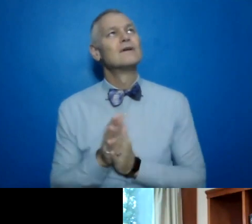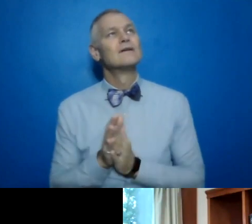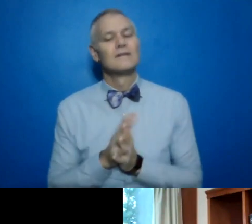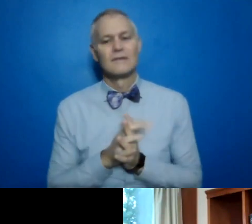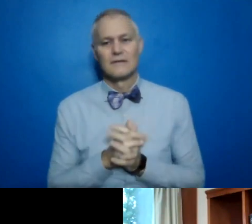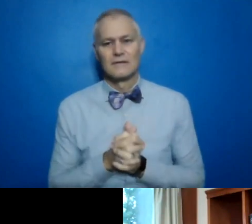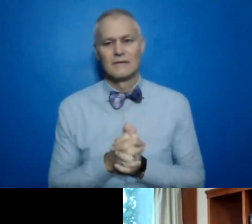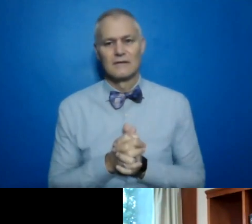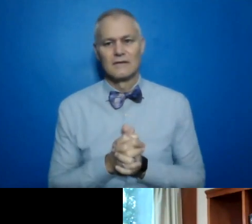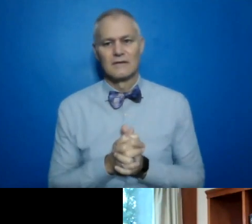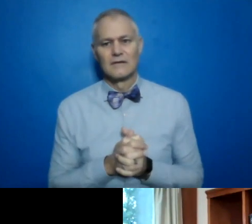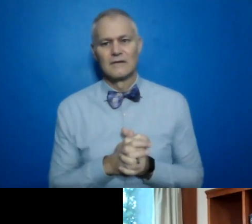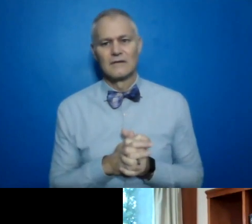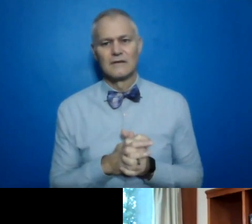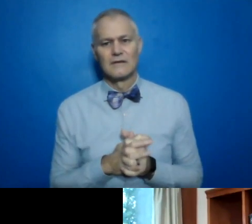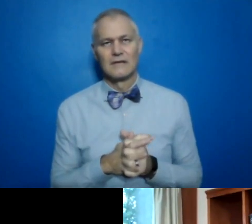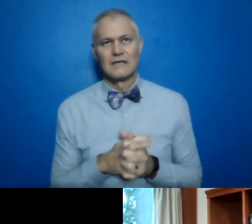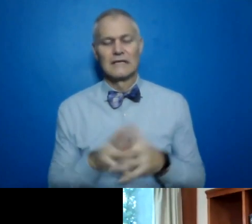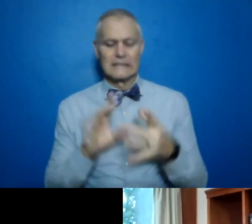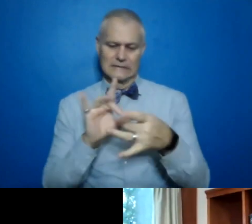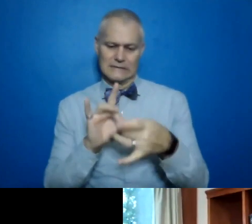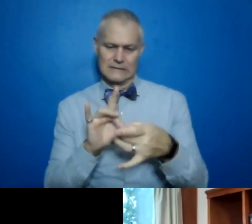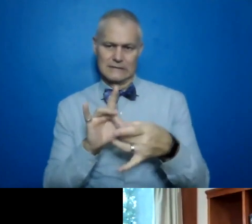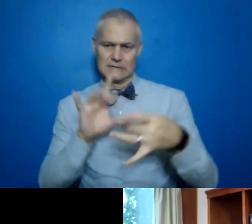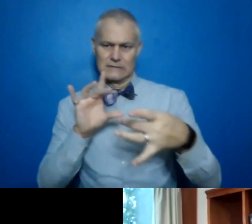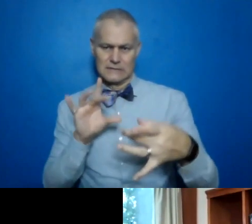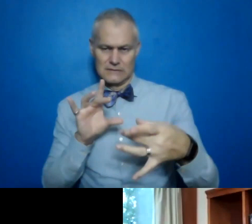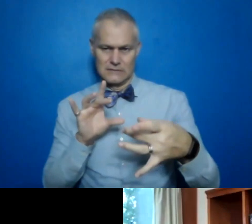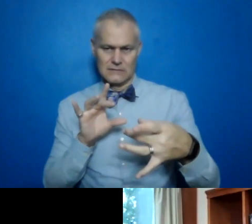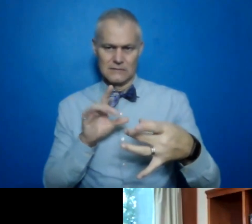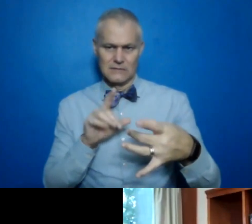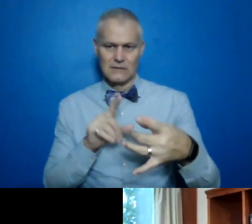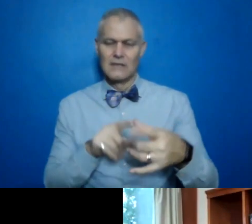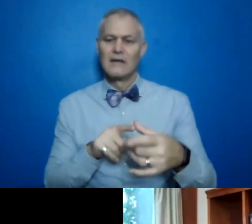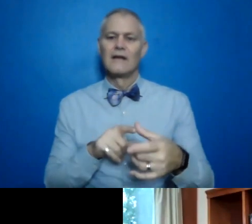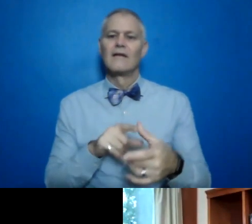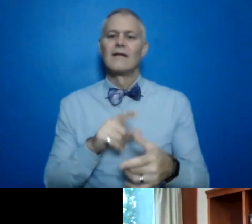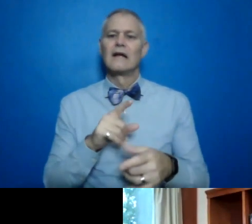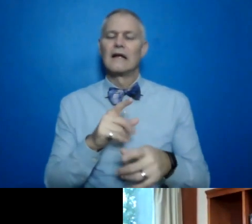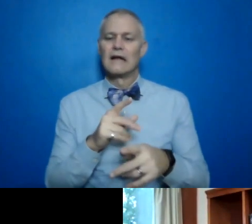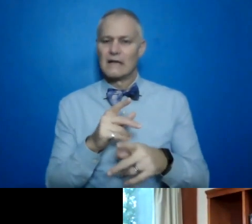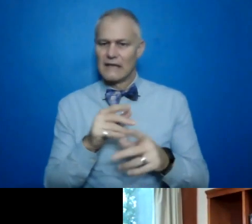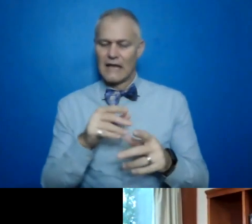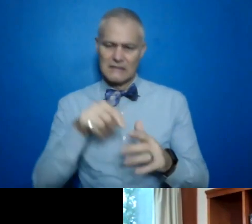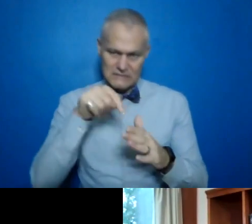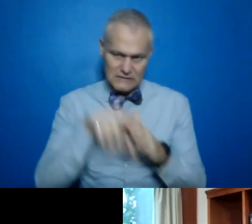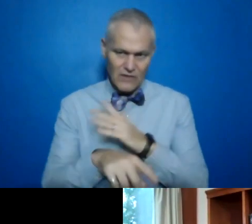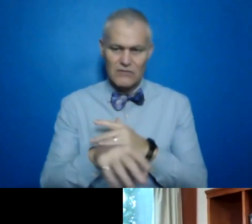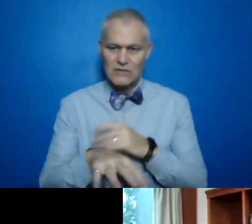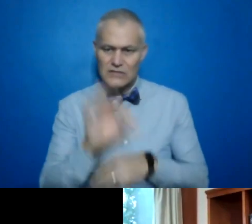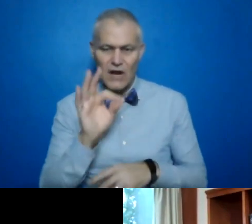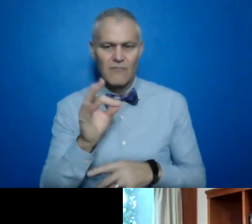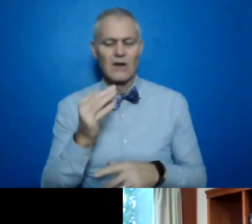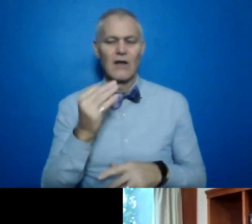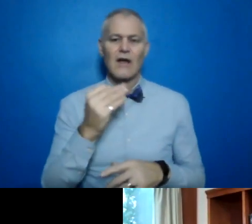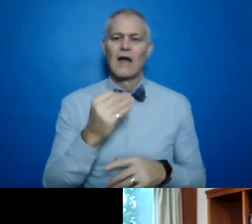uh, disconnect from the doctrine of discovery and the embedded whiteness in